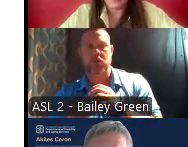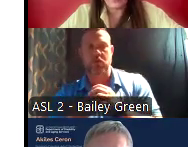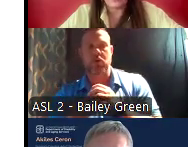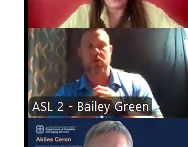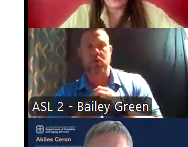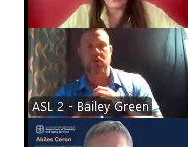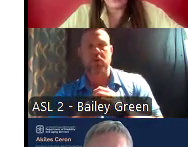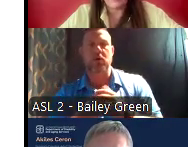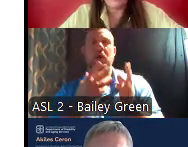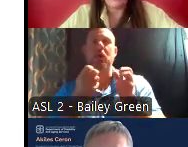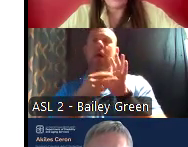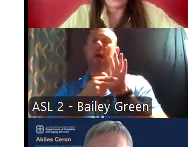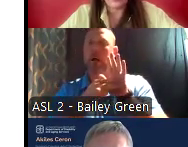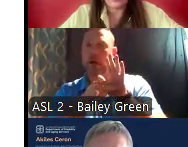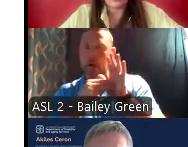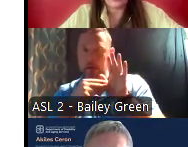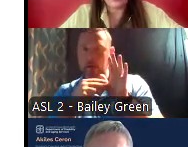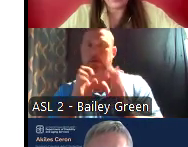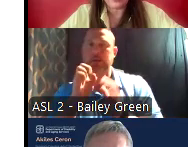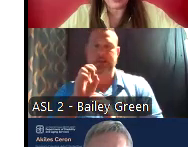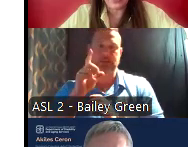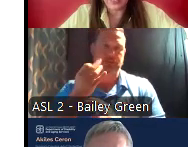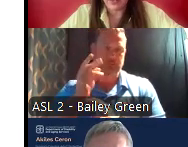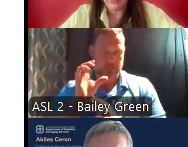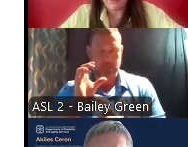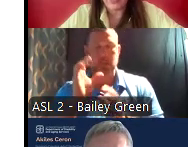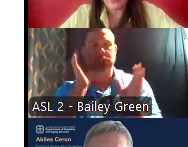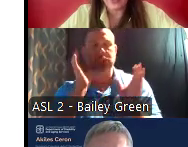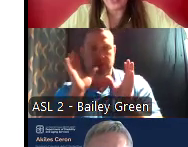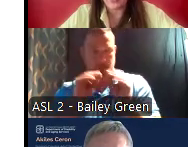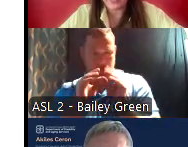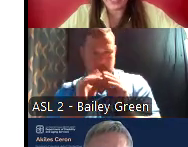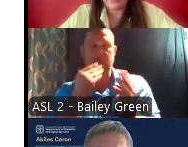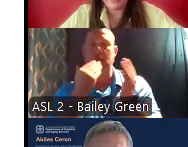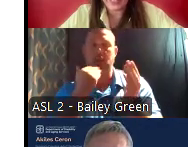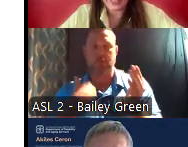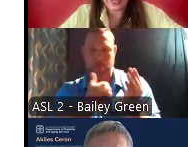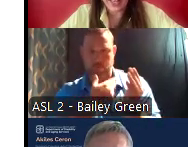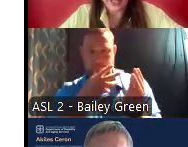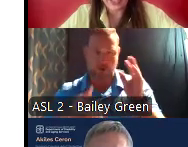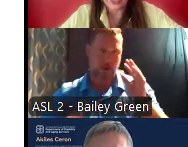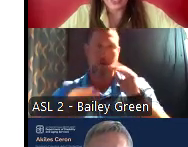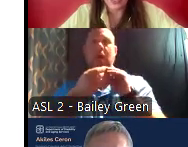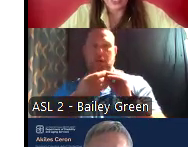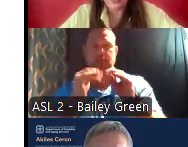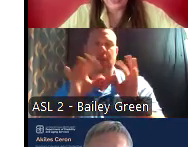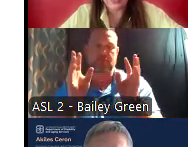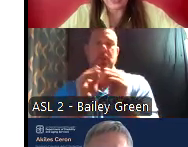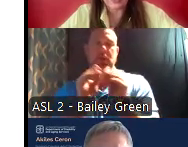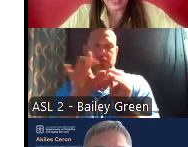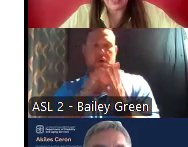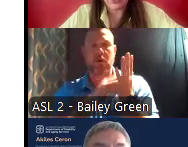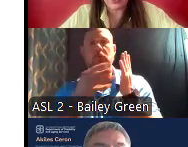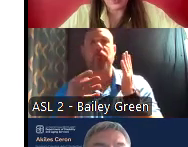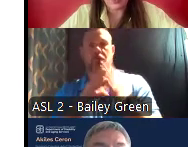to highlight the EDJC listen session and thank our members for adding an additional meeting to their calendars, allowing us